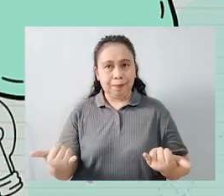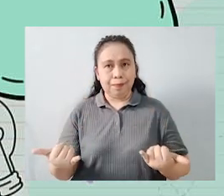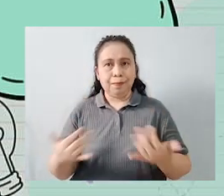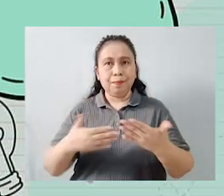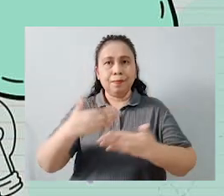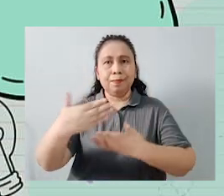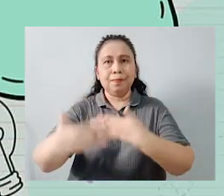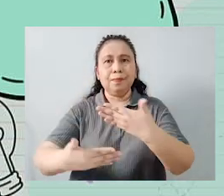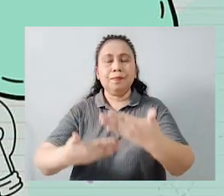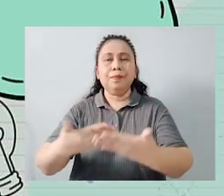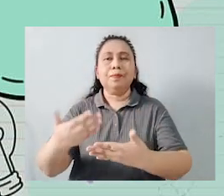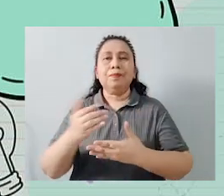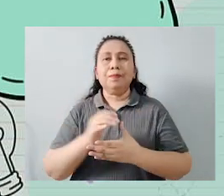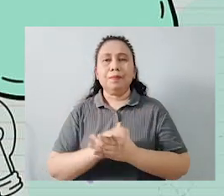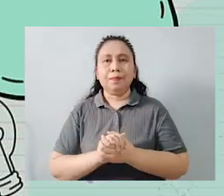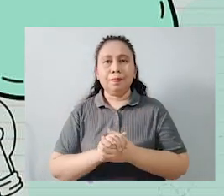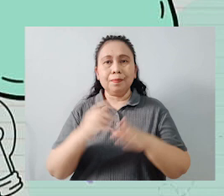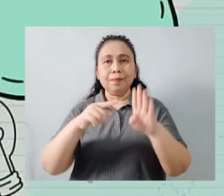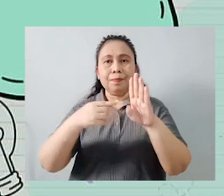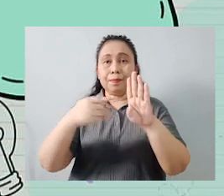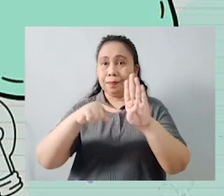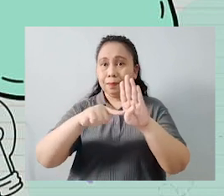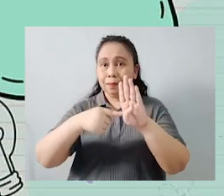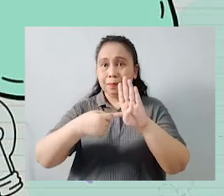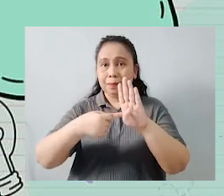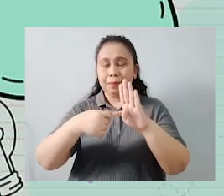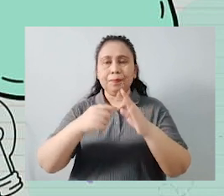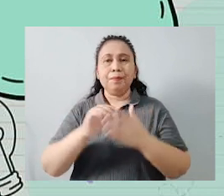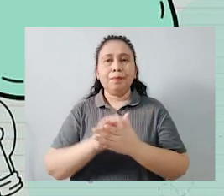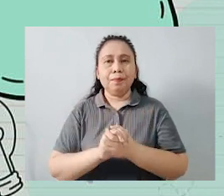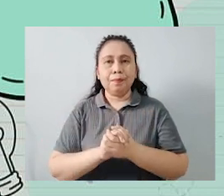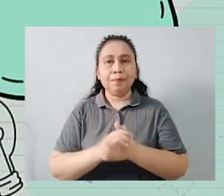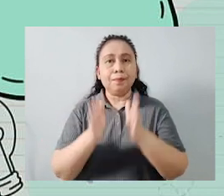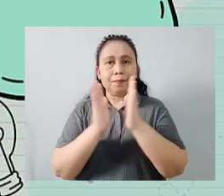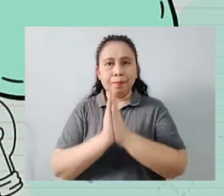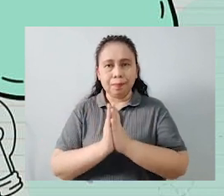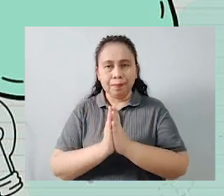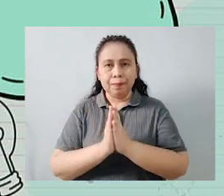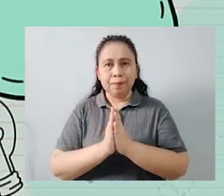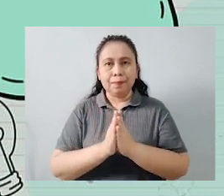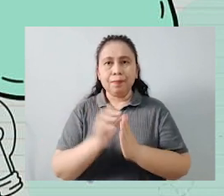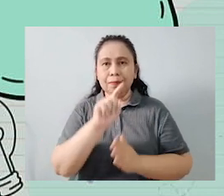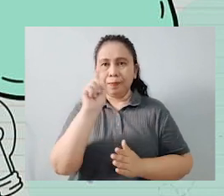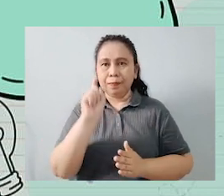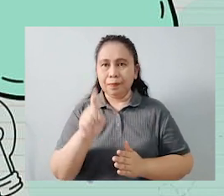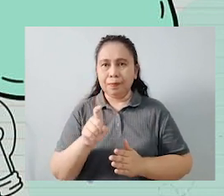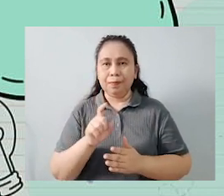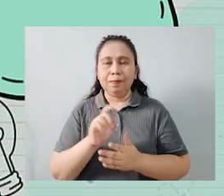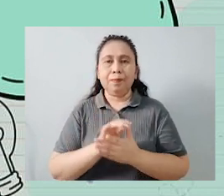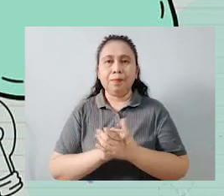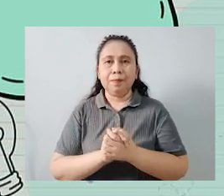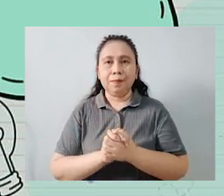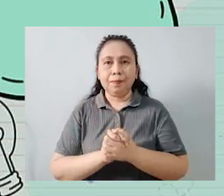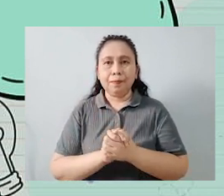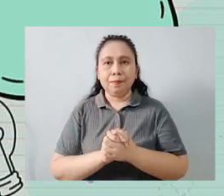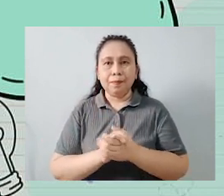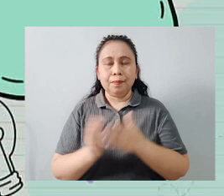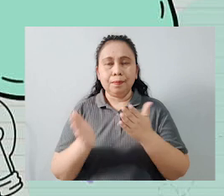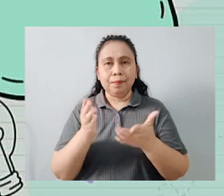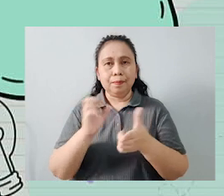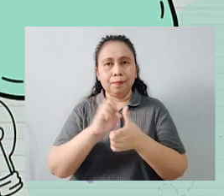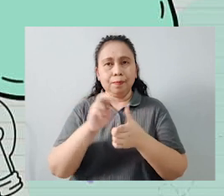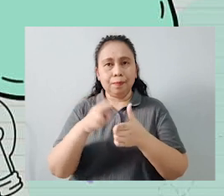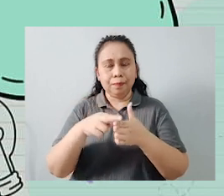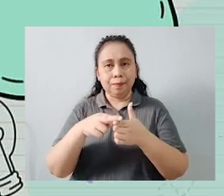this episode. Before we begin, let me ask you a few questions first. You may